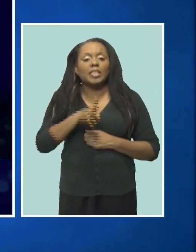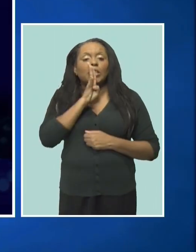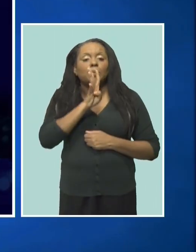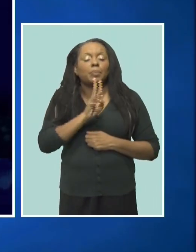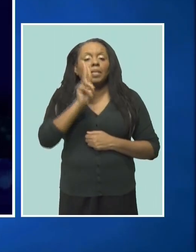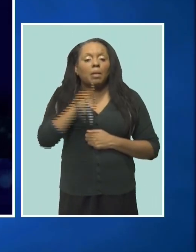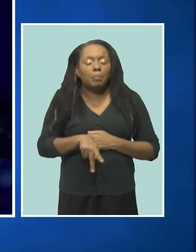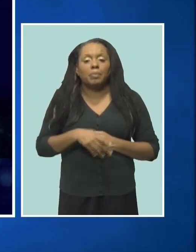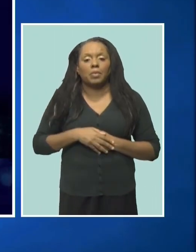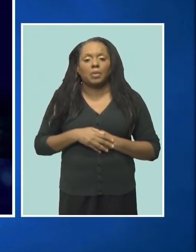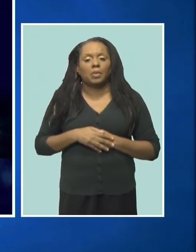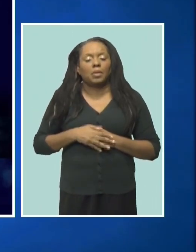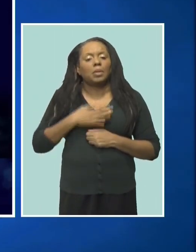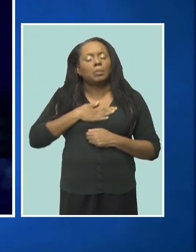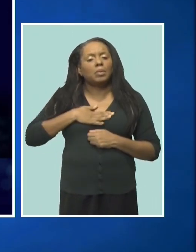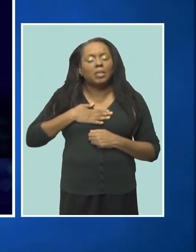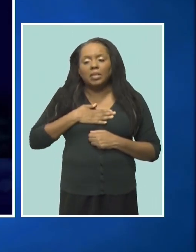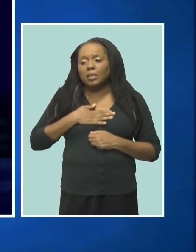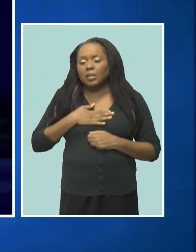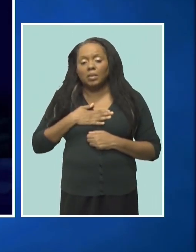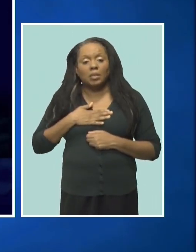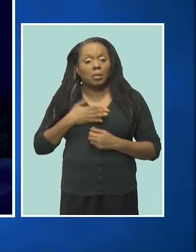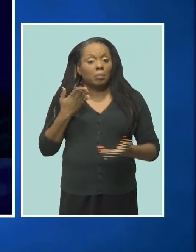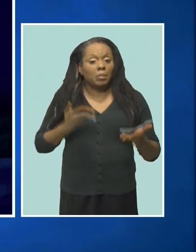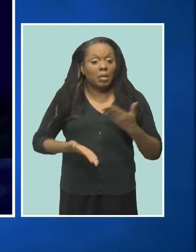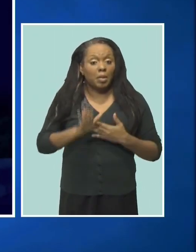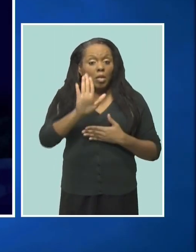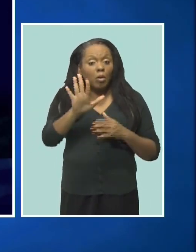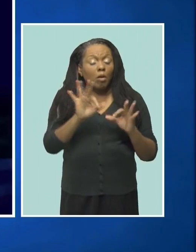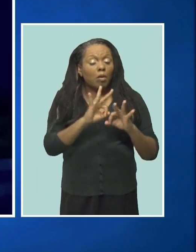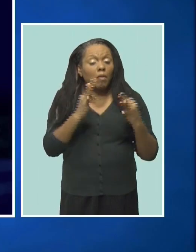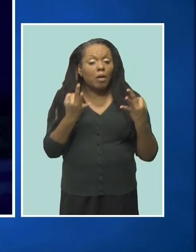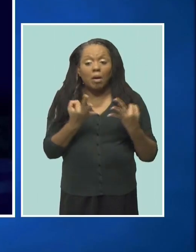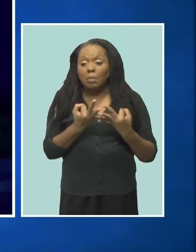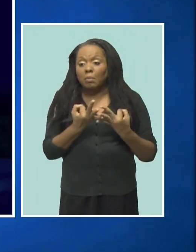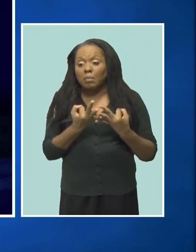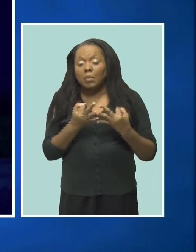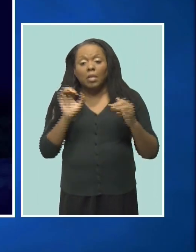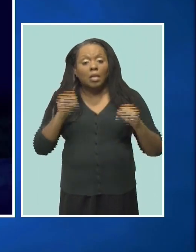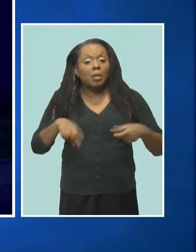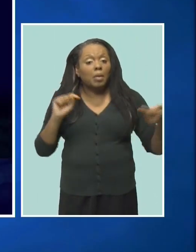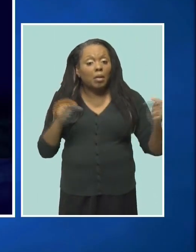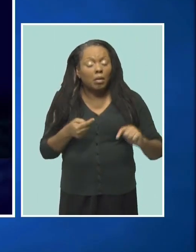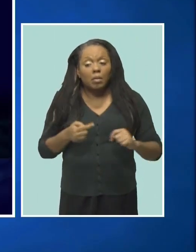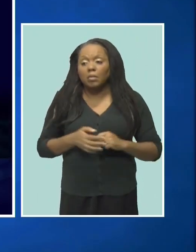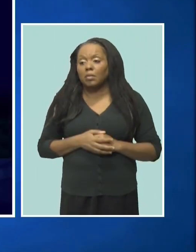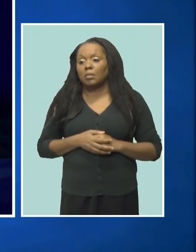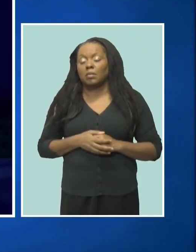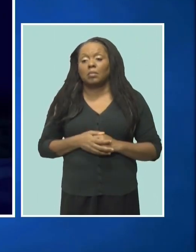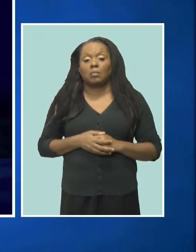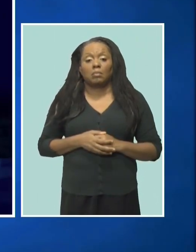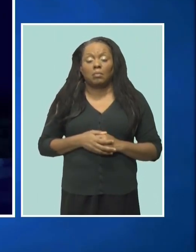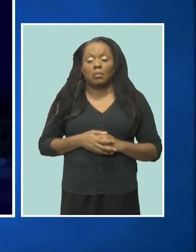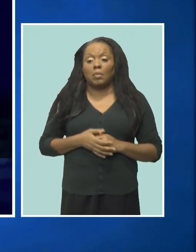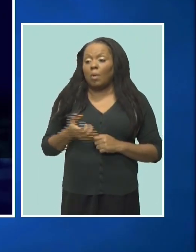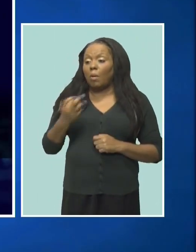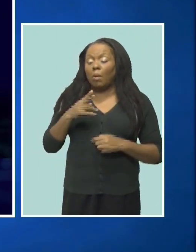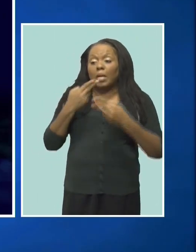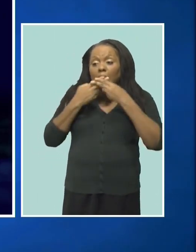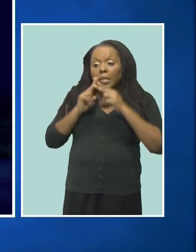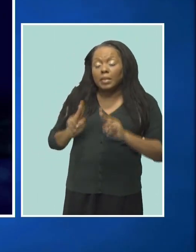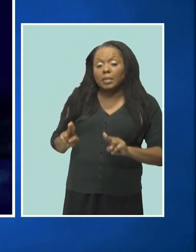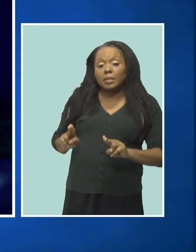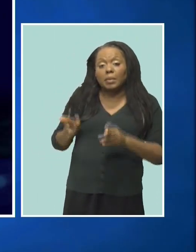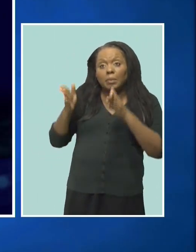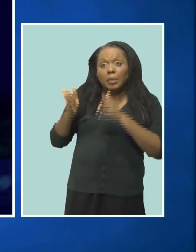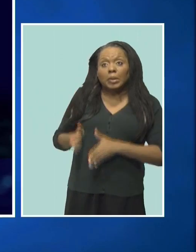ones who could, God forbid, fall victim to a similar circumstance, or for the sake of someone else's innocent child,